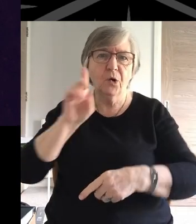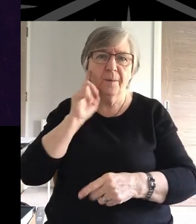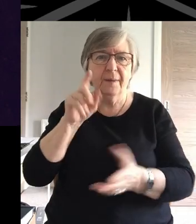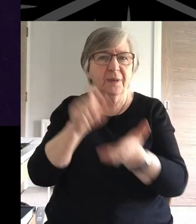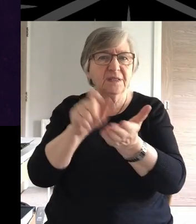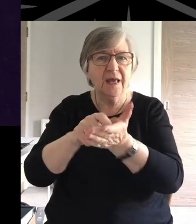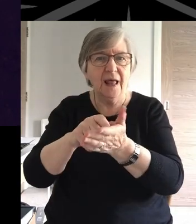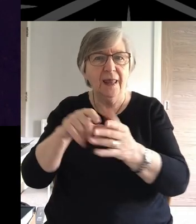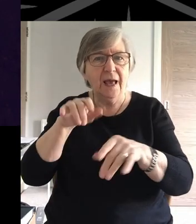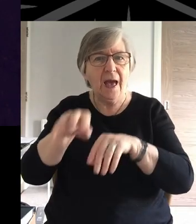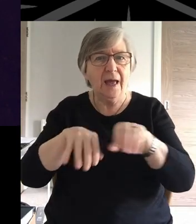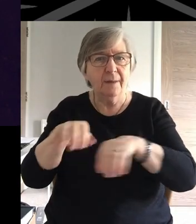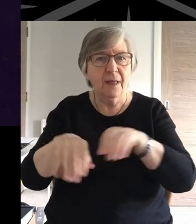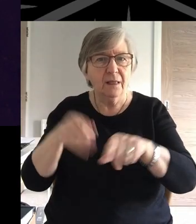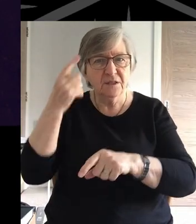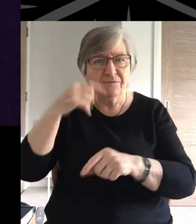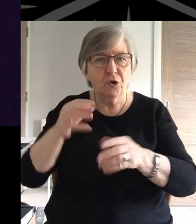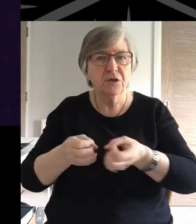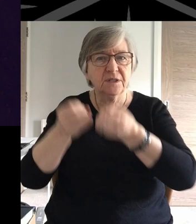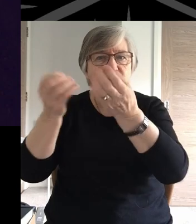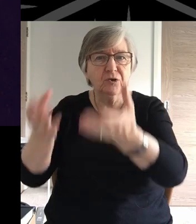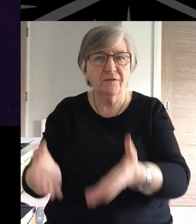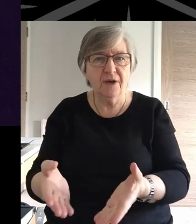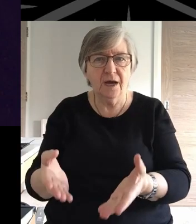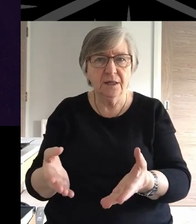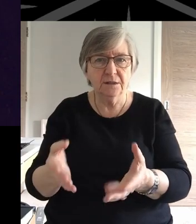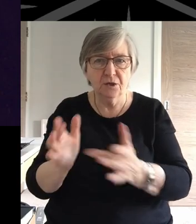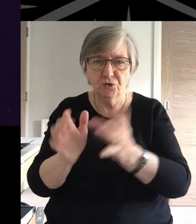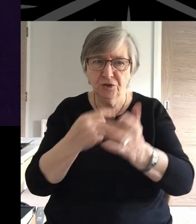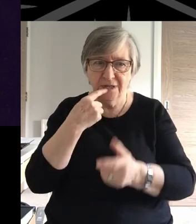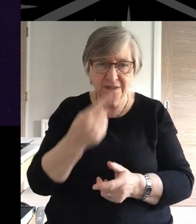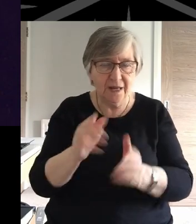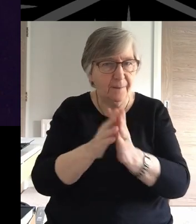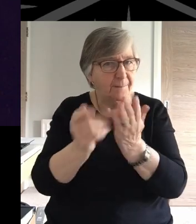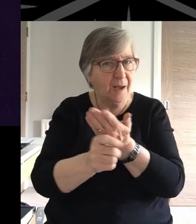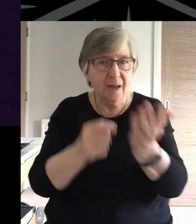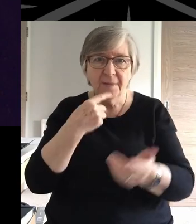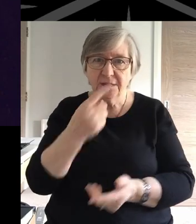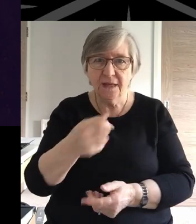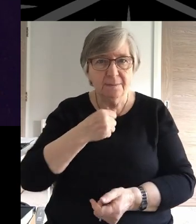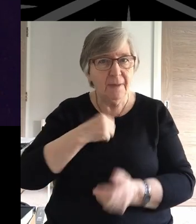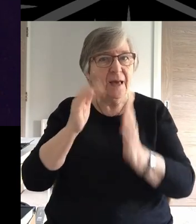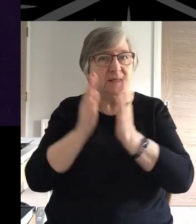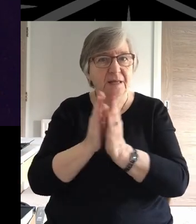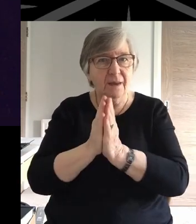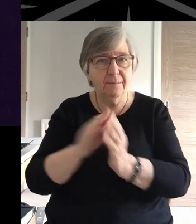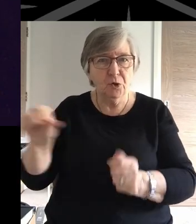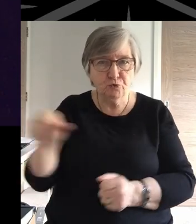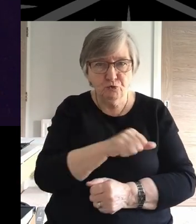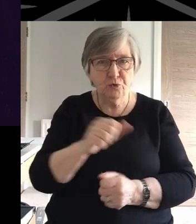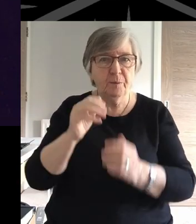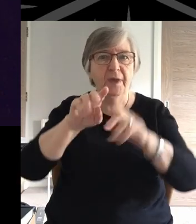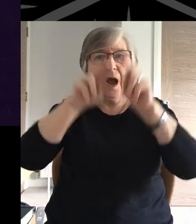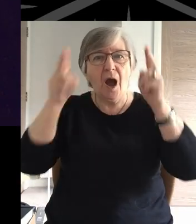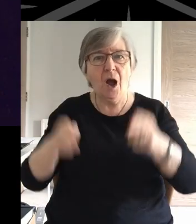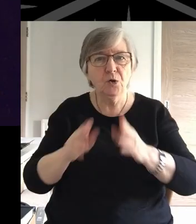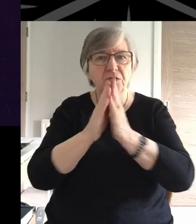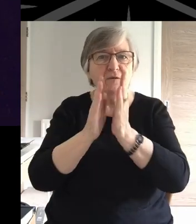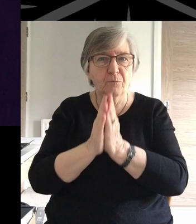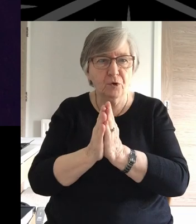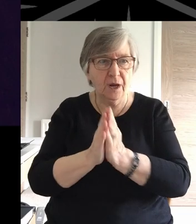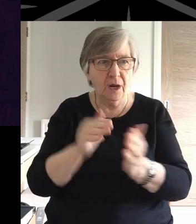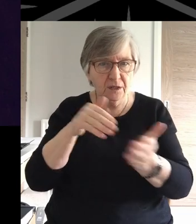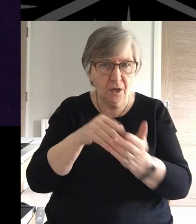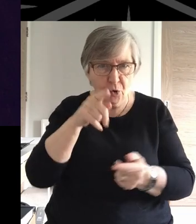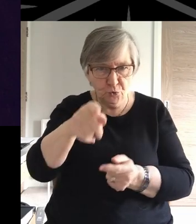for sacrifices. He said to them, "The scriptures declare, 'My temple will be a house of prayer,' but you have turned it into a